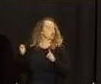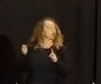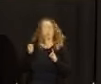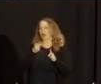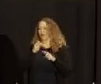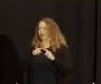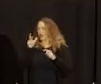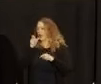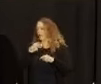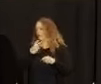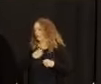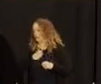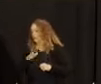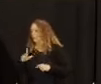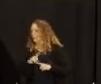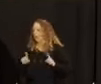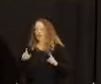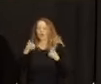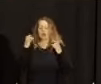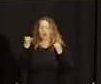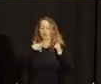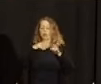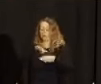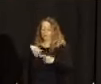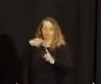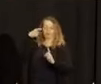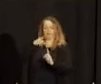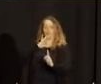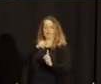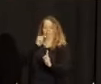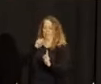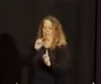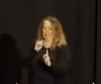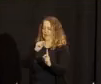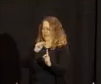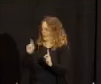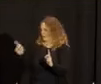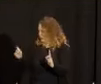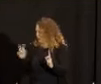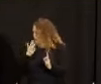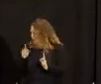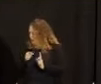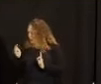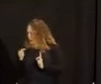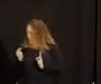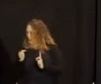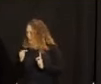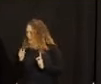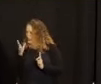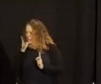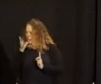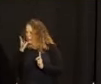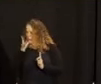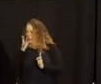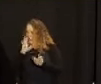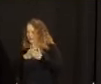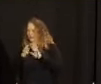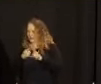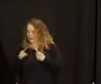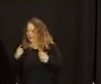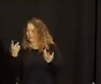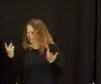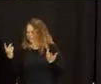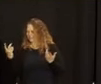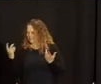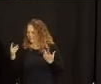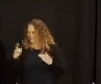me, hey, who do I call about this? I know you know. But before, the story was, well, kind of like what